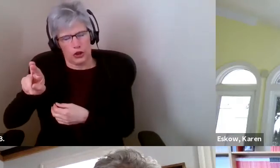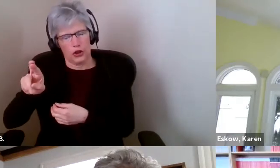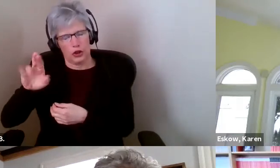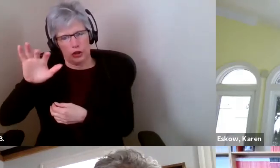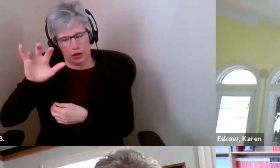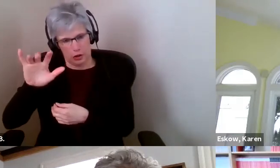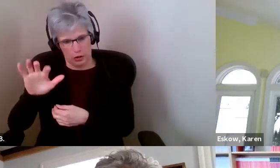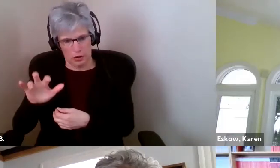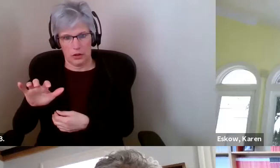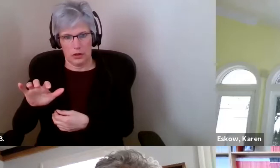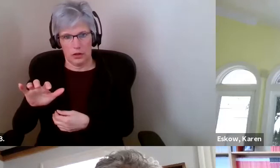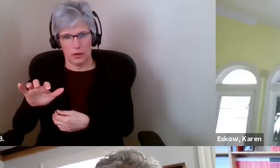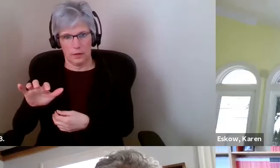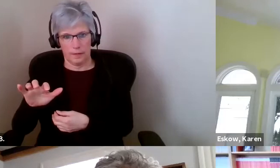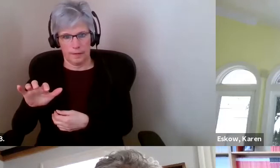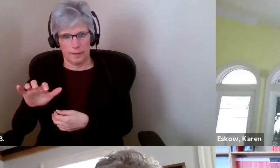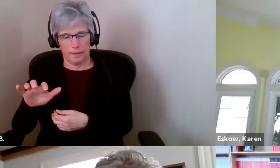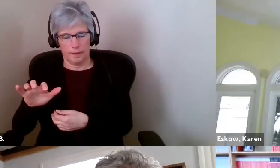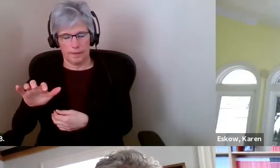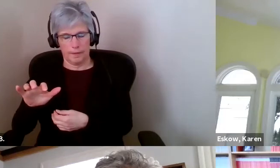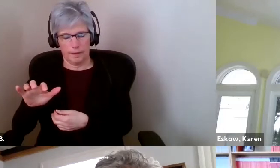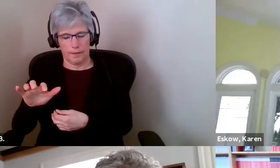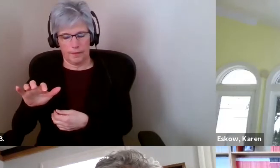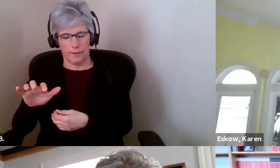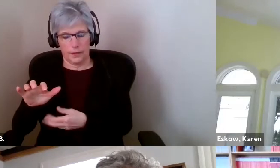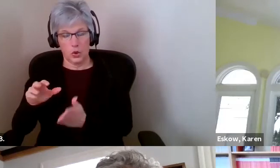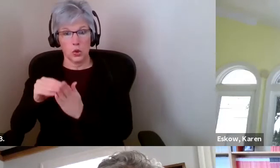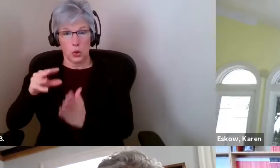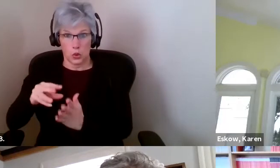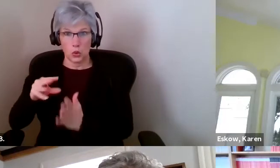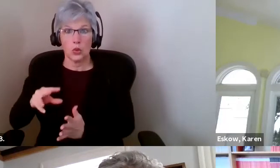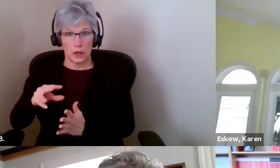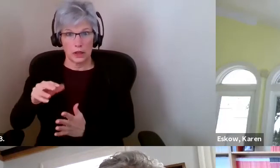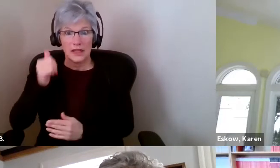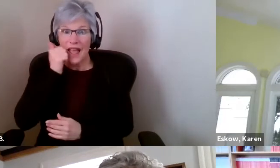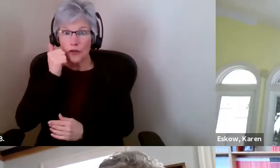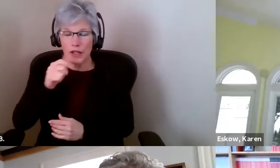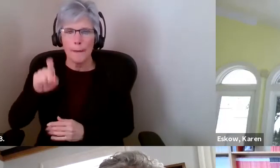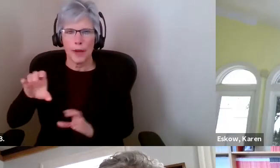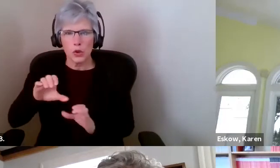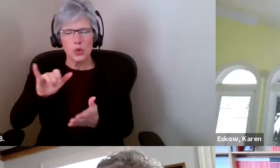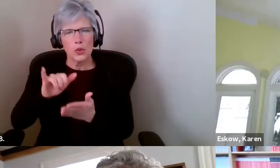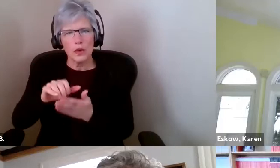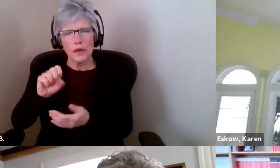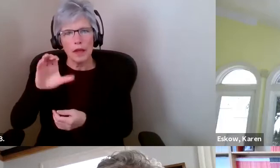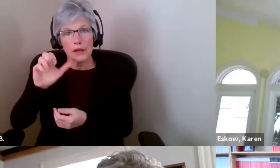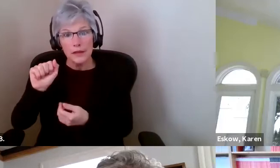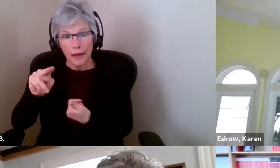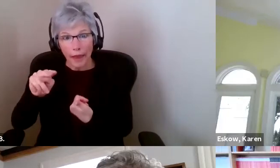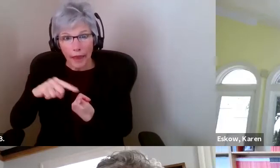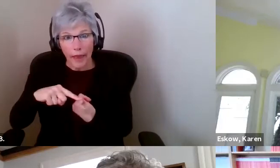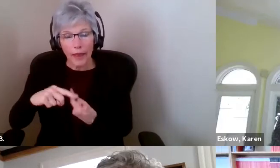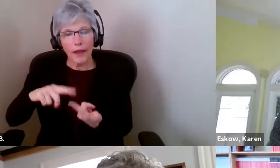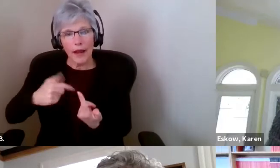for students, every day they have to, you know, do that scan, self-reporting. And then